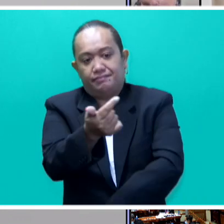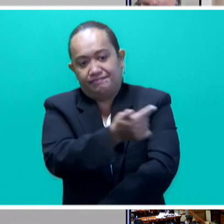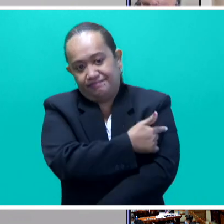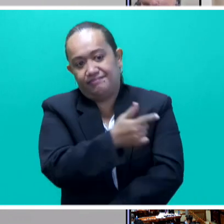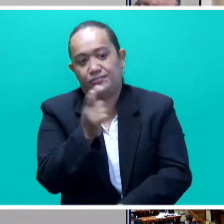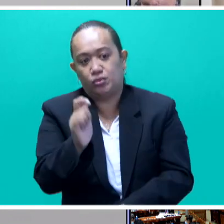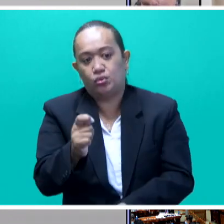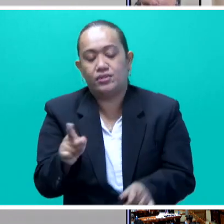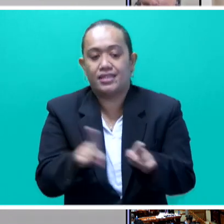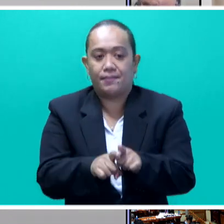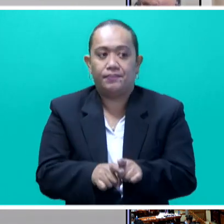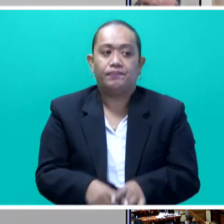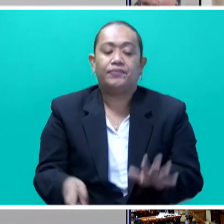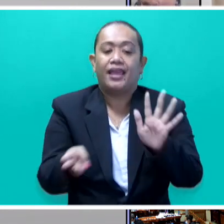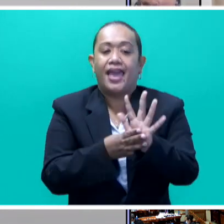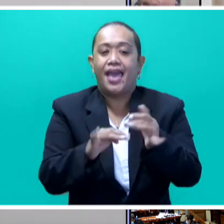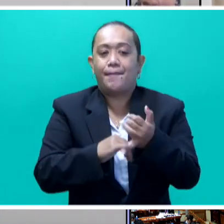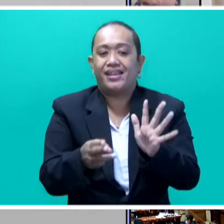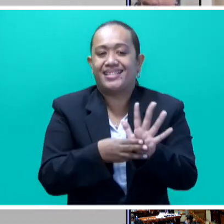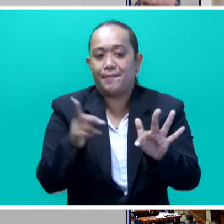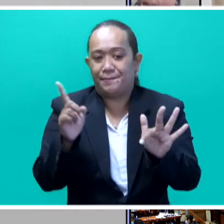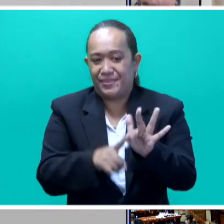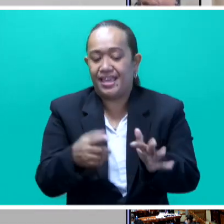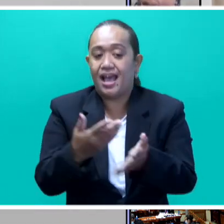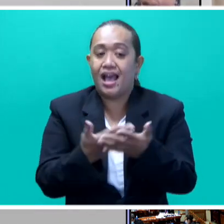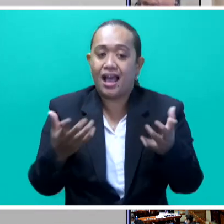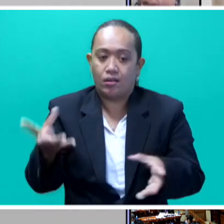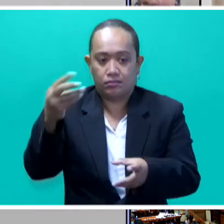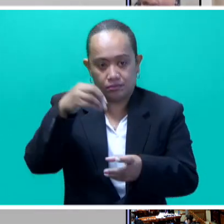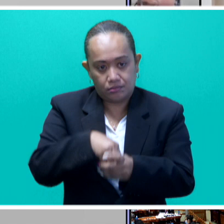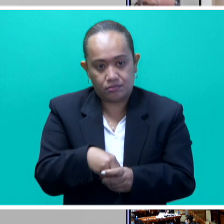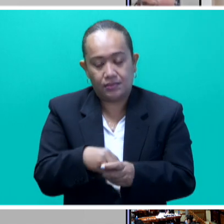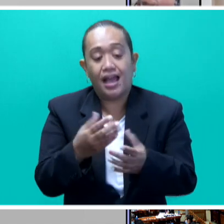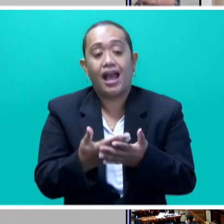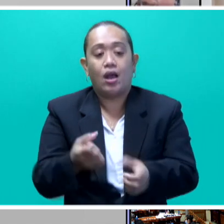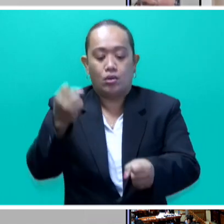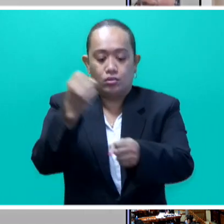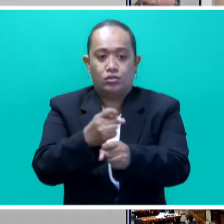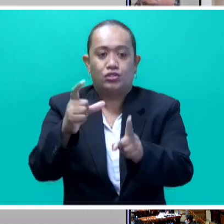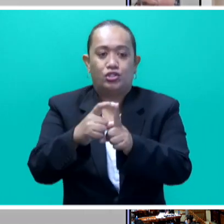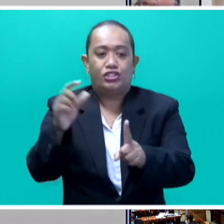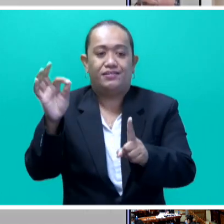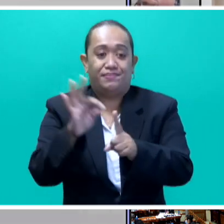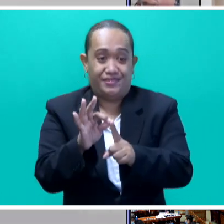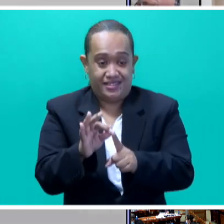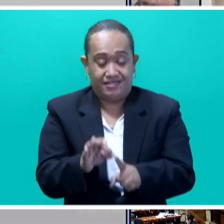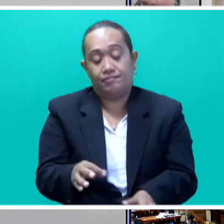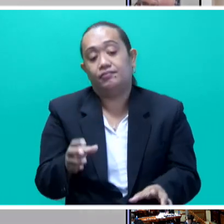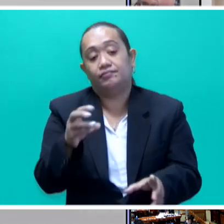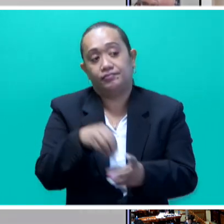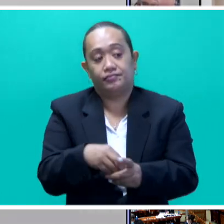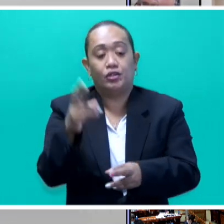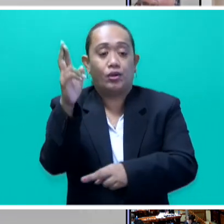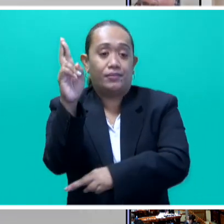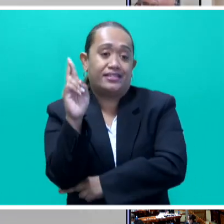are MSMEs. At the same time, they make up an important component of our GDP. Pre-COVID, MSMEs represented